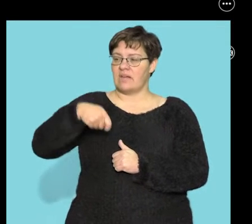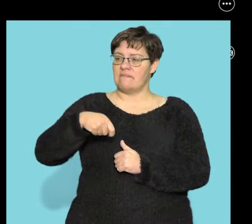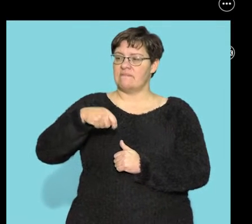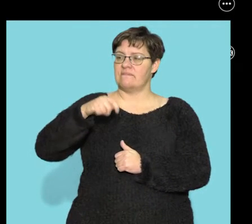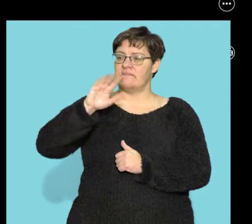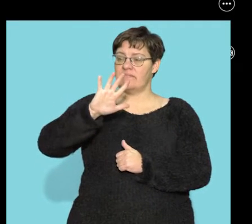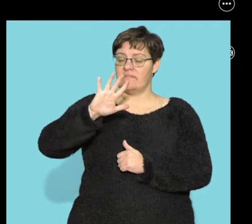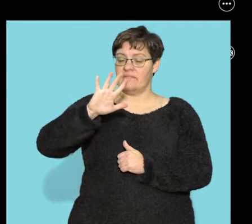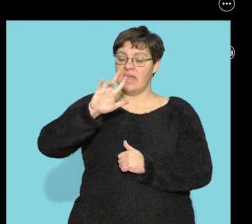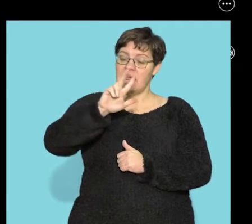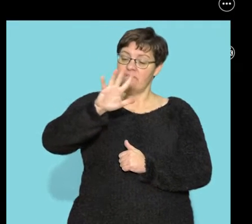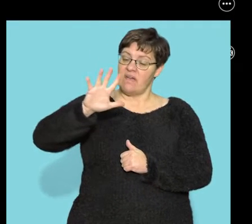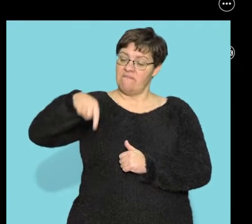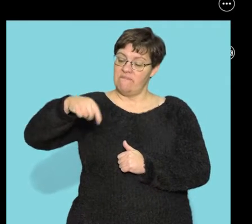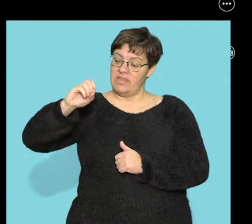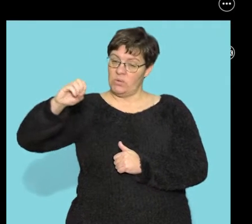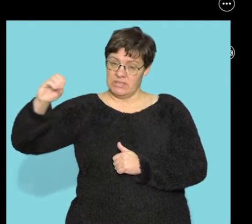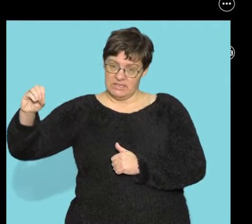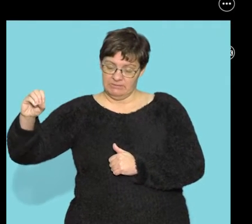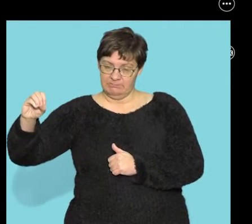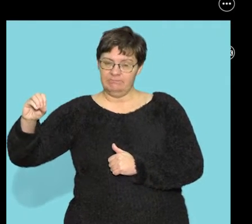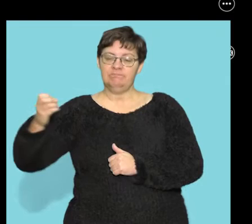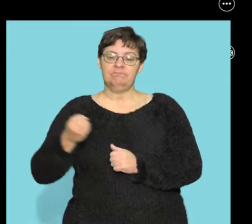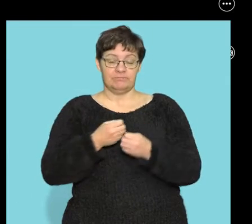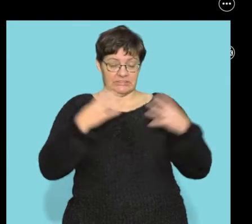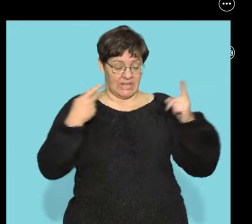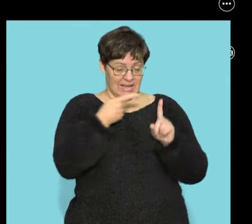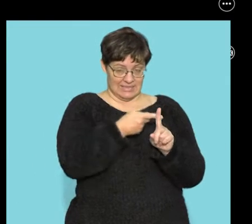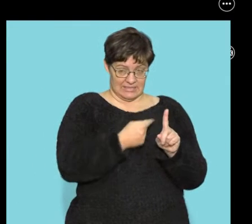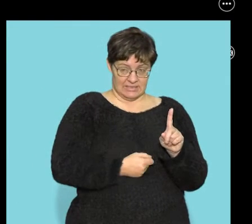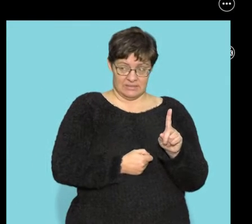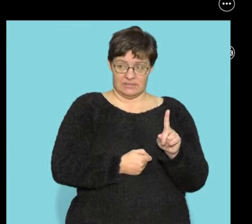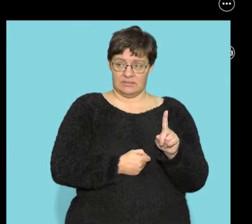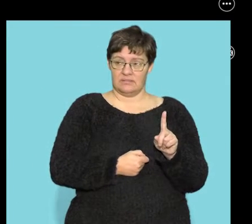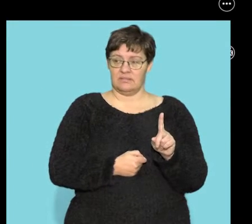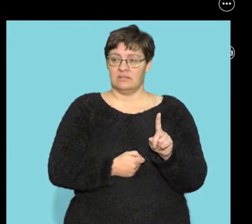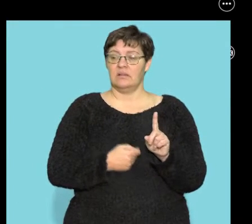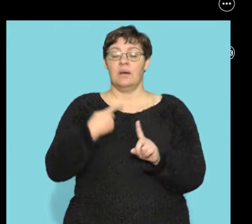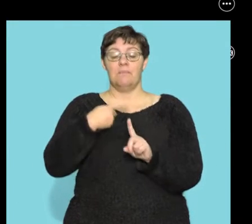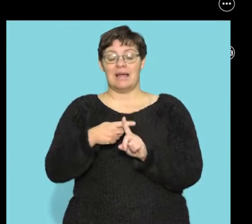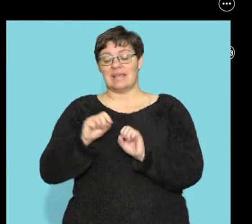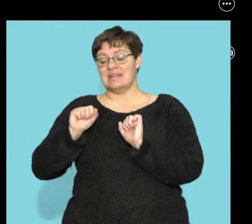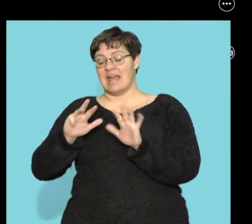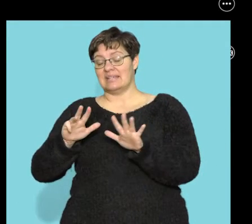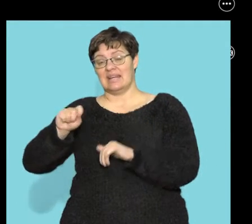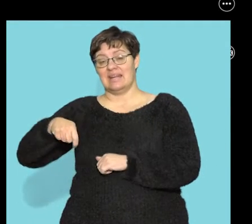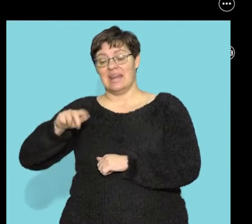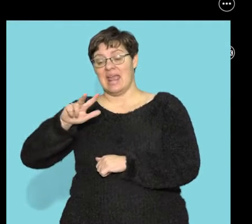85,000 was a given figure in my trial balance. So I start off with the 85,000, right? Plus